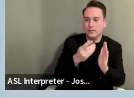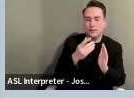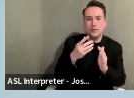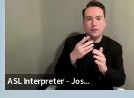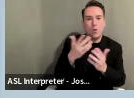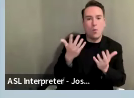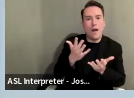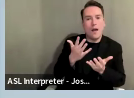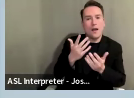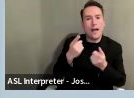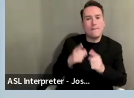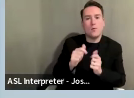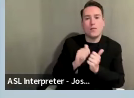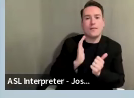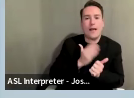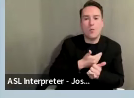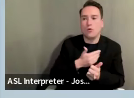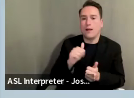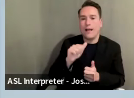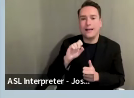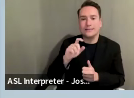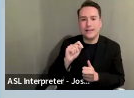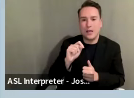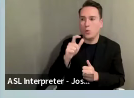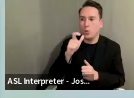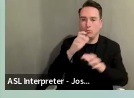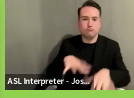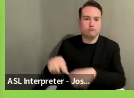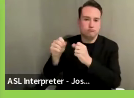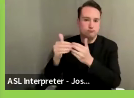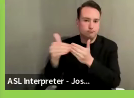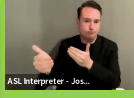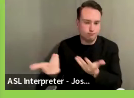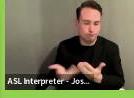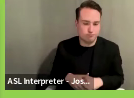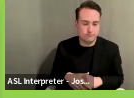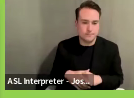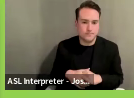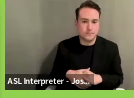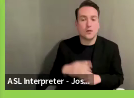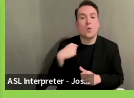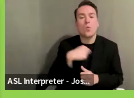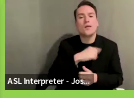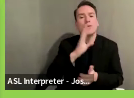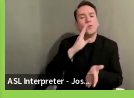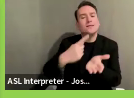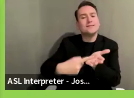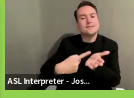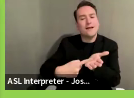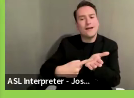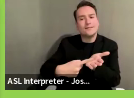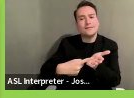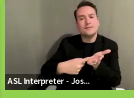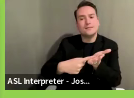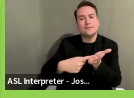we pass away. Next slide. So we're going to discuss the larger group of estate